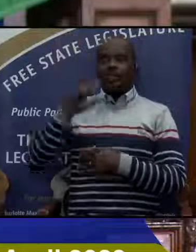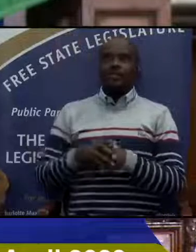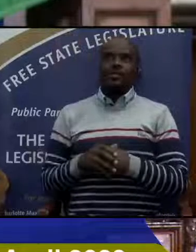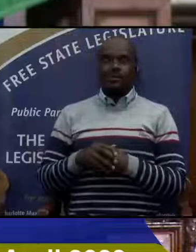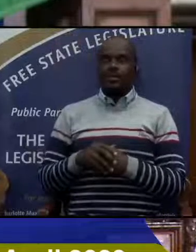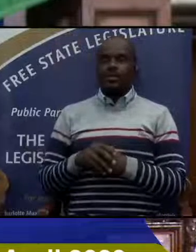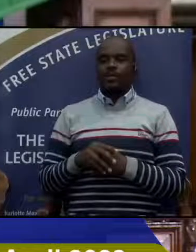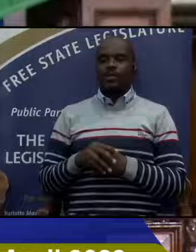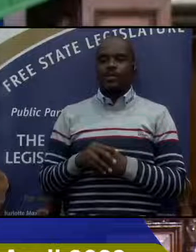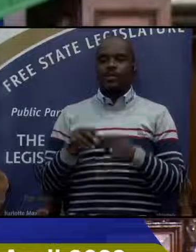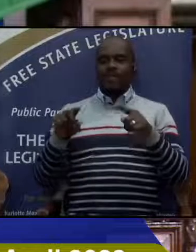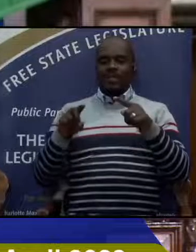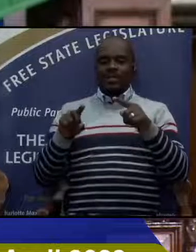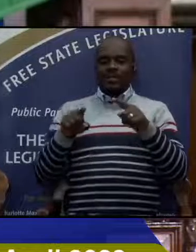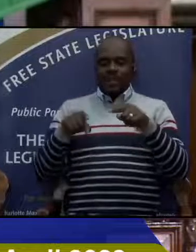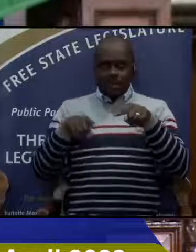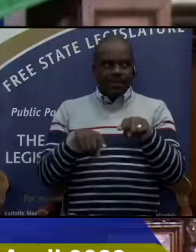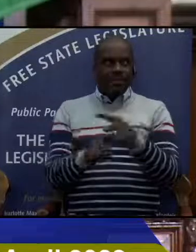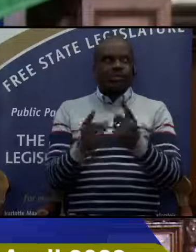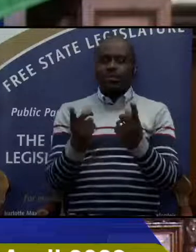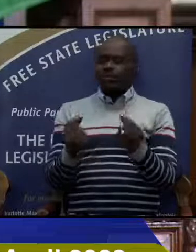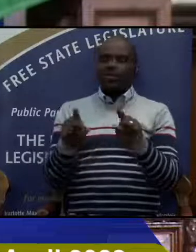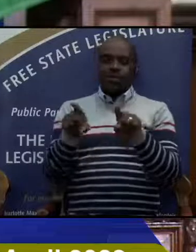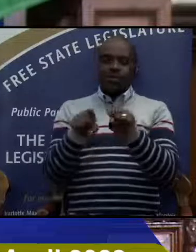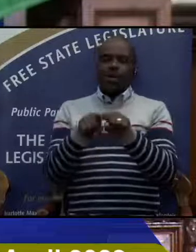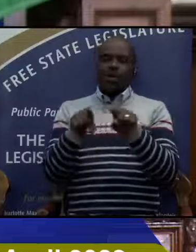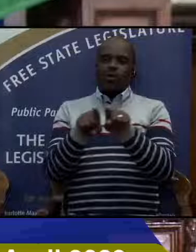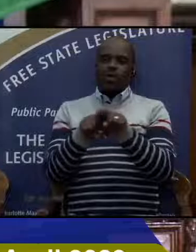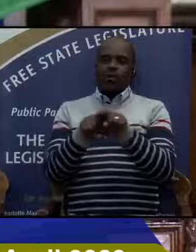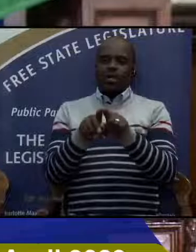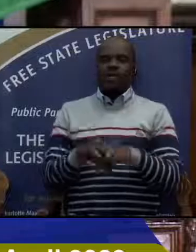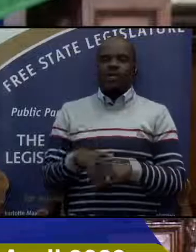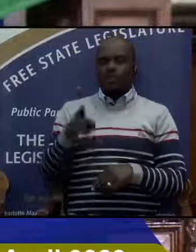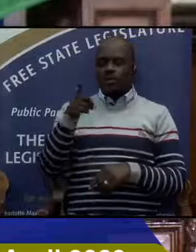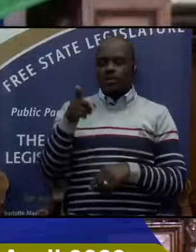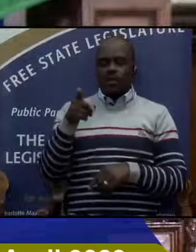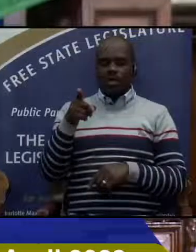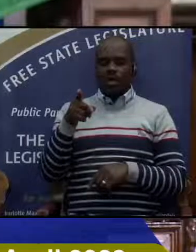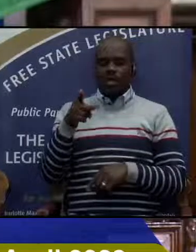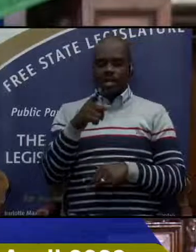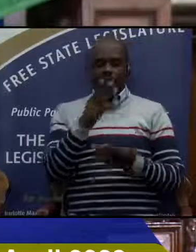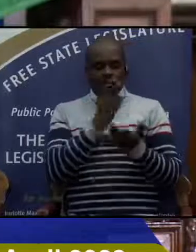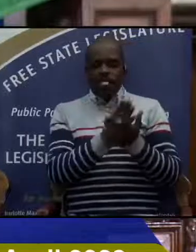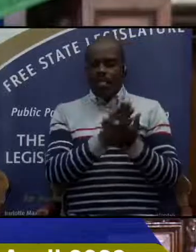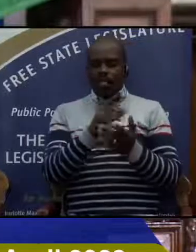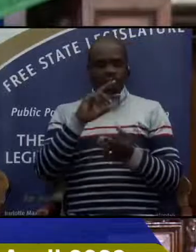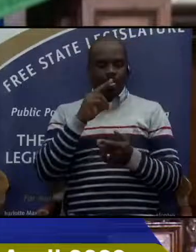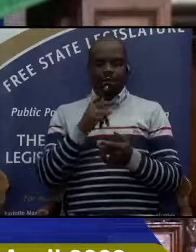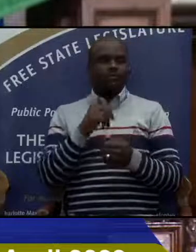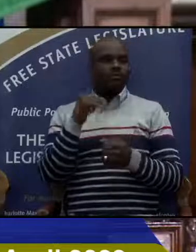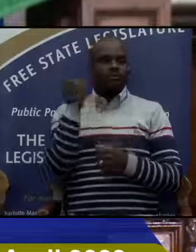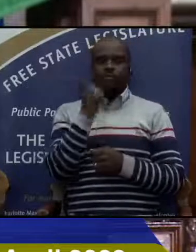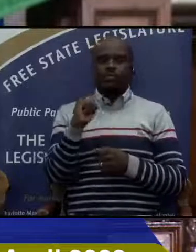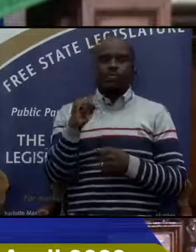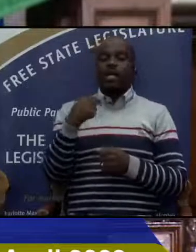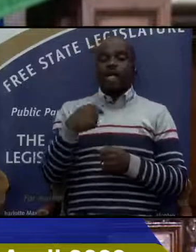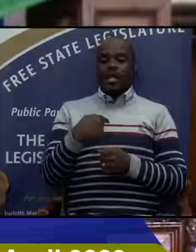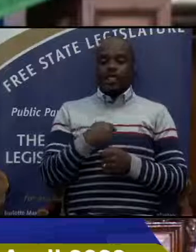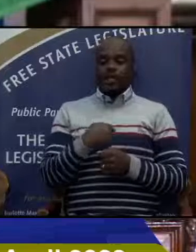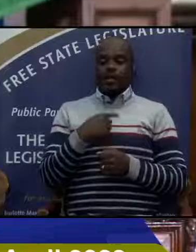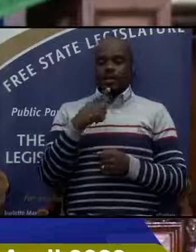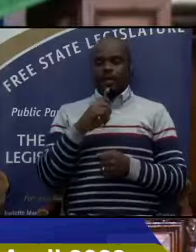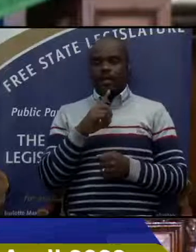No, you are not telling the truth to say I let him go. I kept calling him to order. You